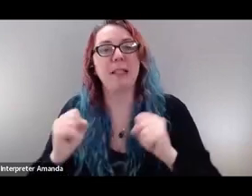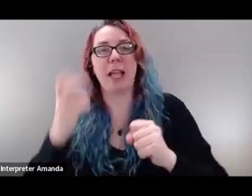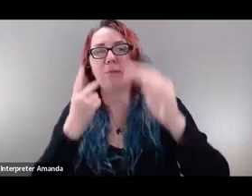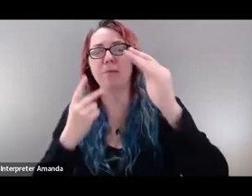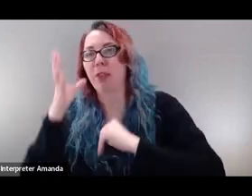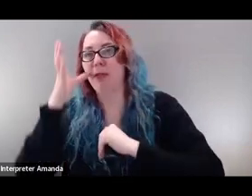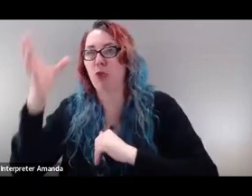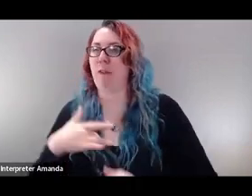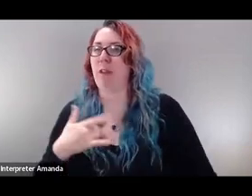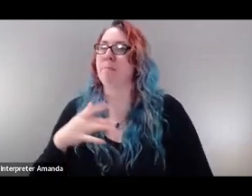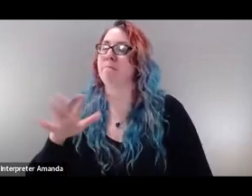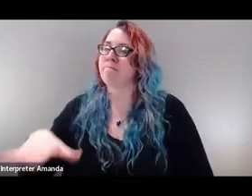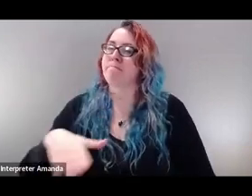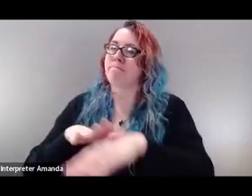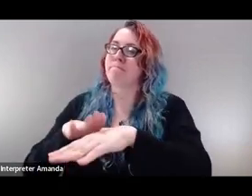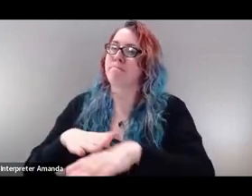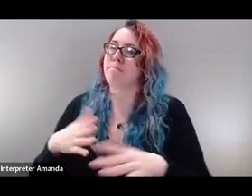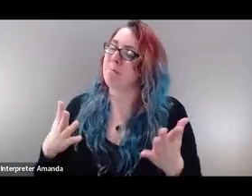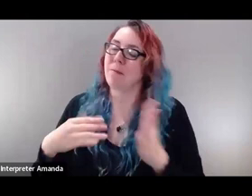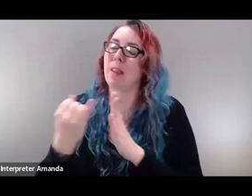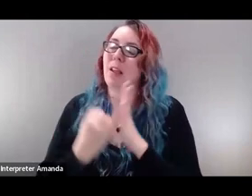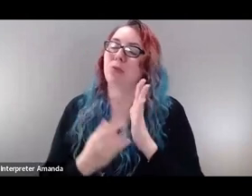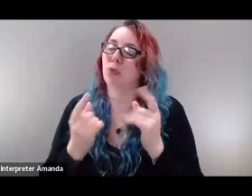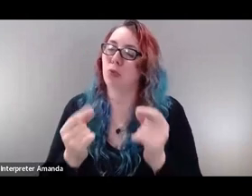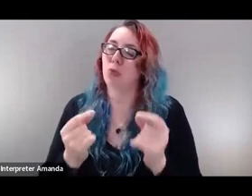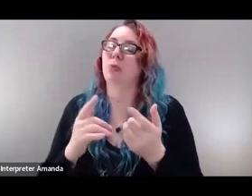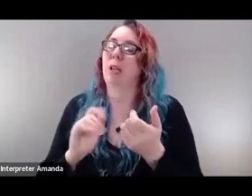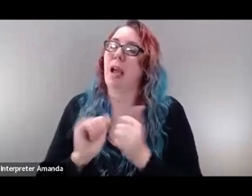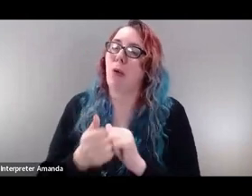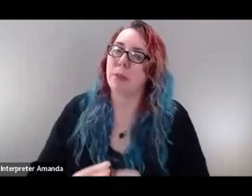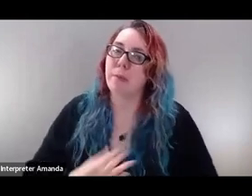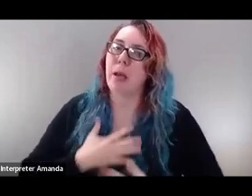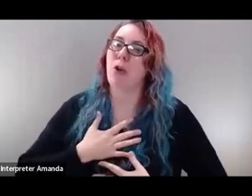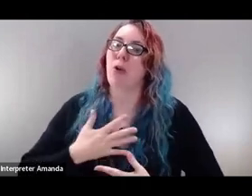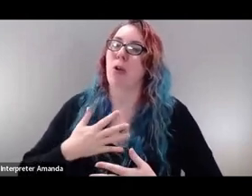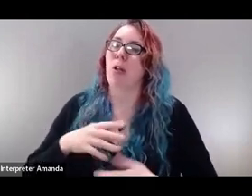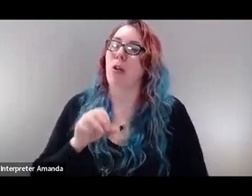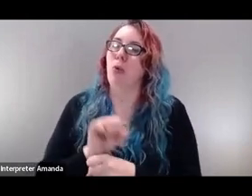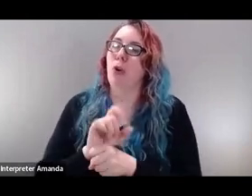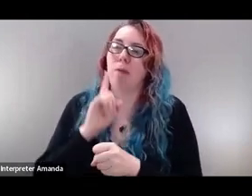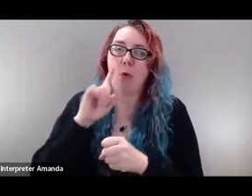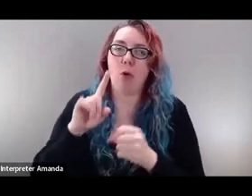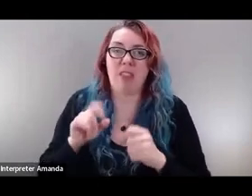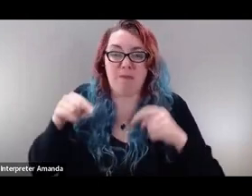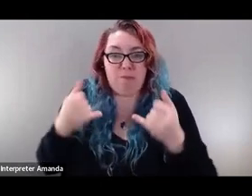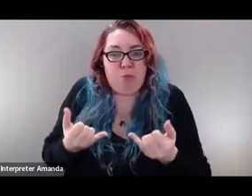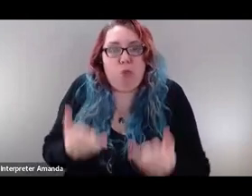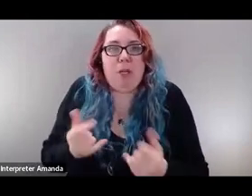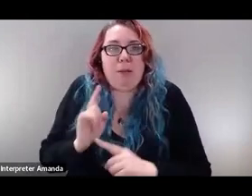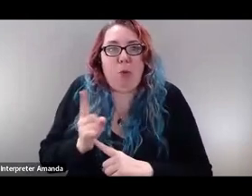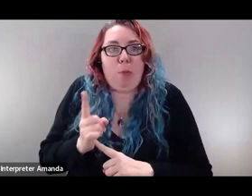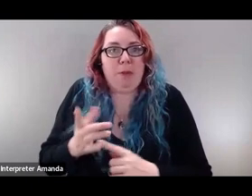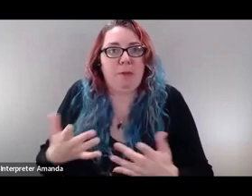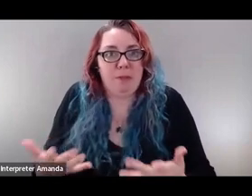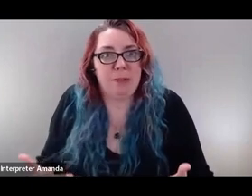ideas that the artwork inspires to do work in the present. I thought there. Thank you very much, Danielle. Christina, you